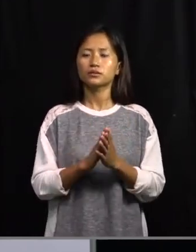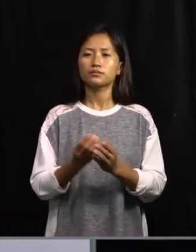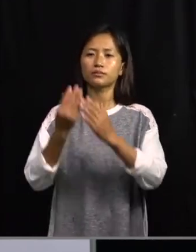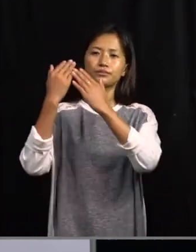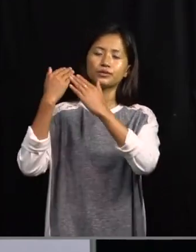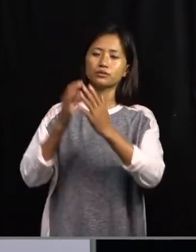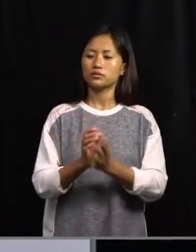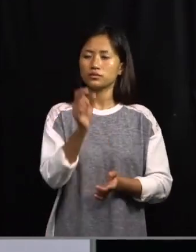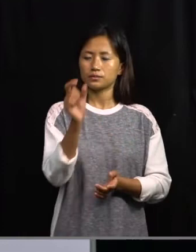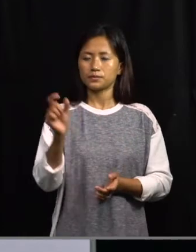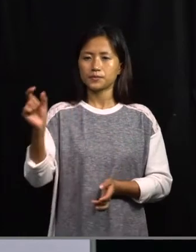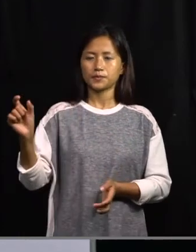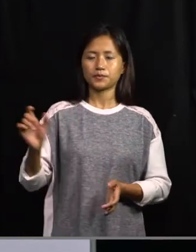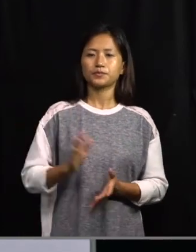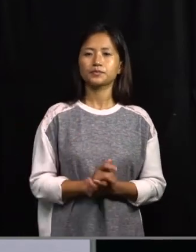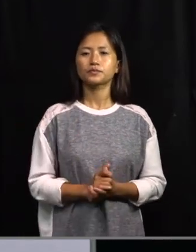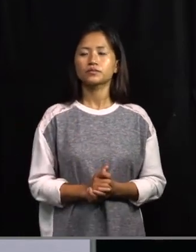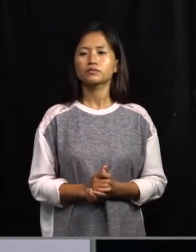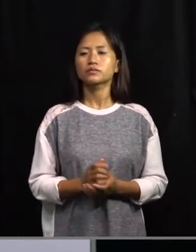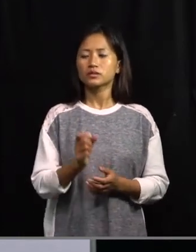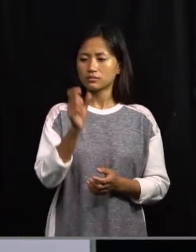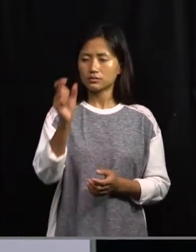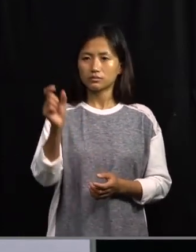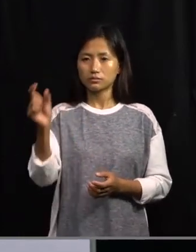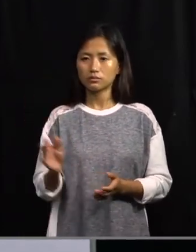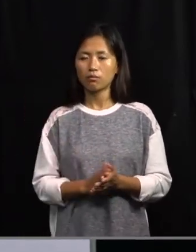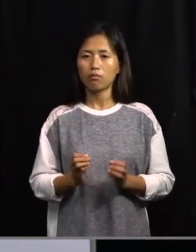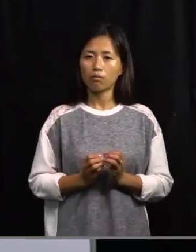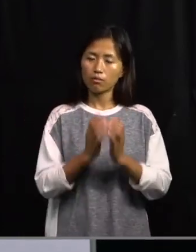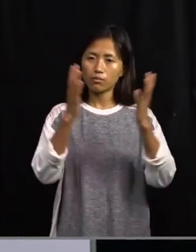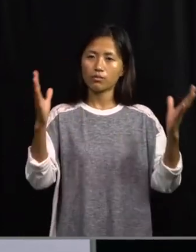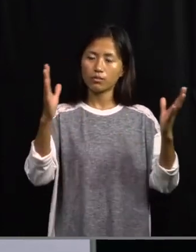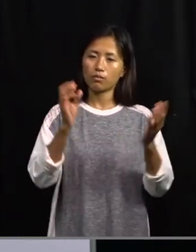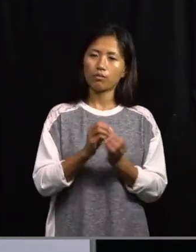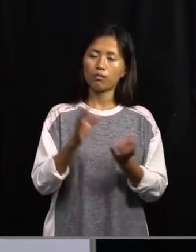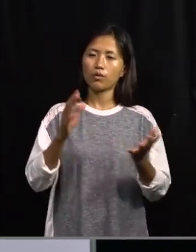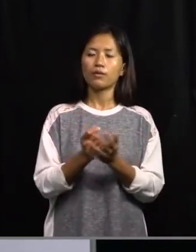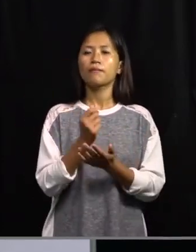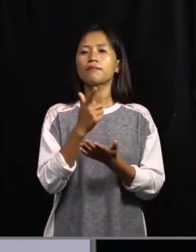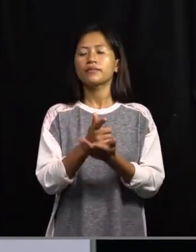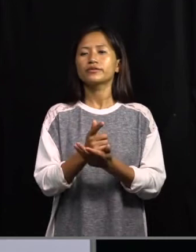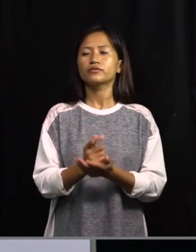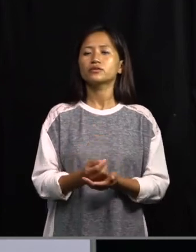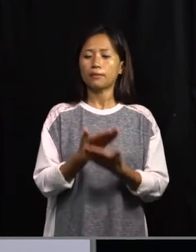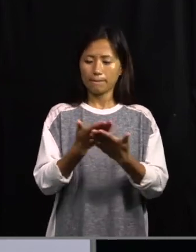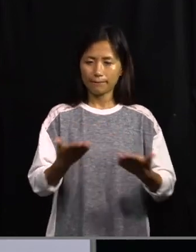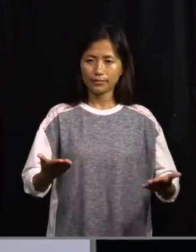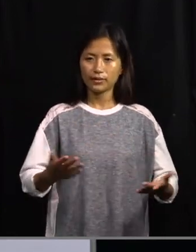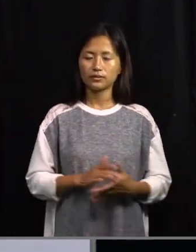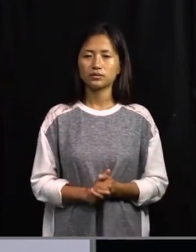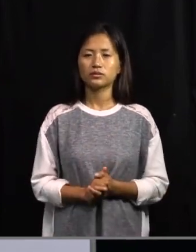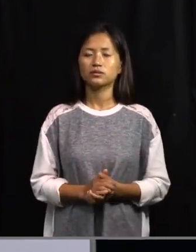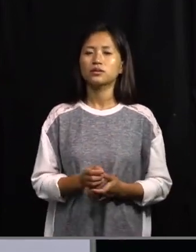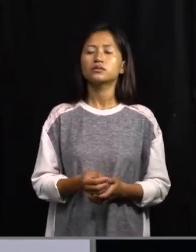to the customers because the customers has to pay more money for the products. Simple as that. That's why it is called indirect